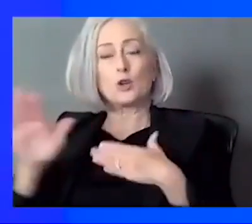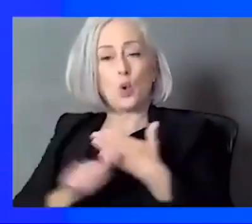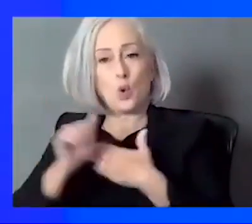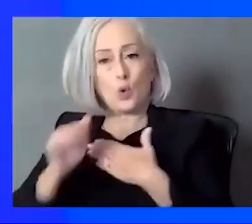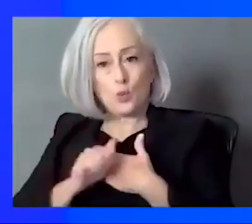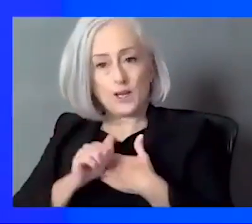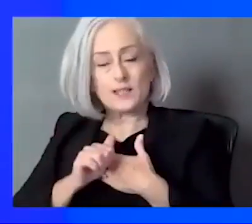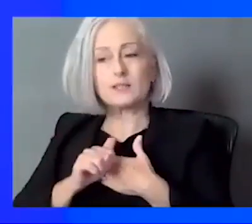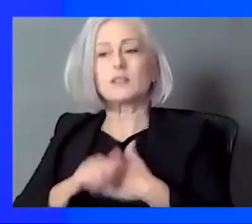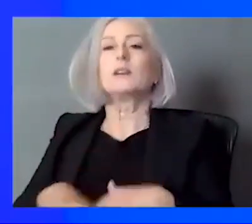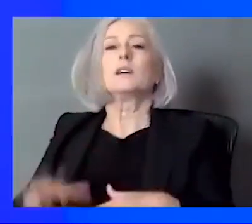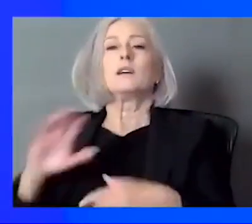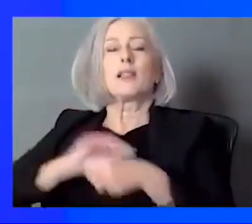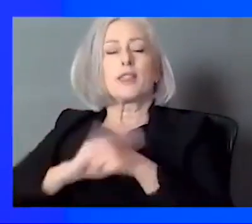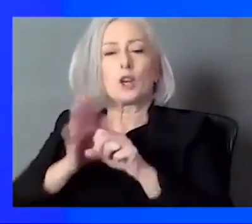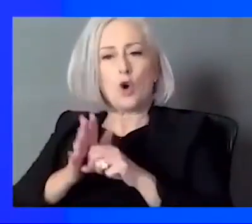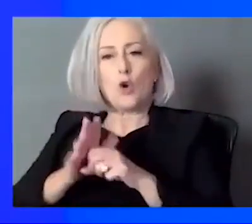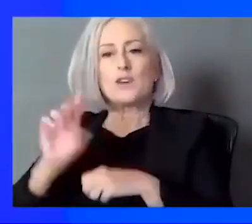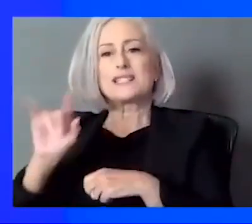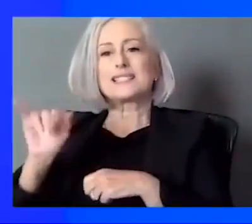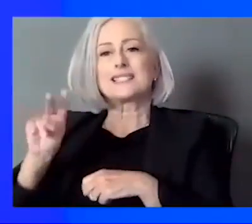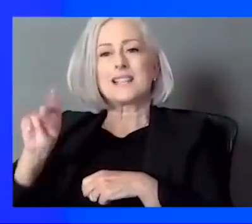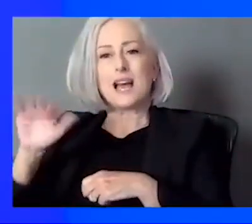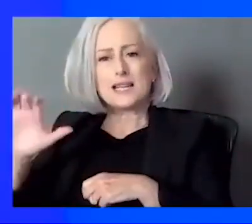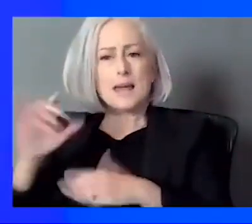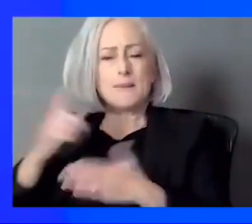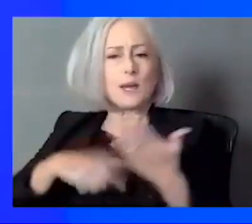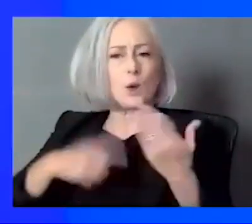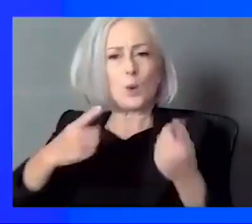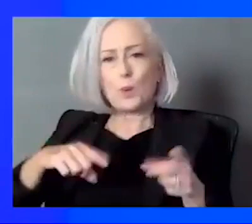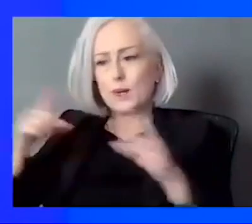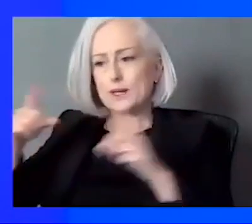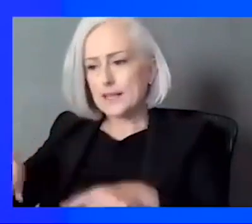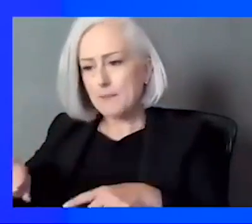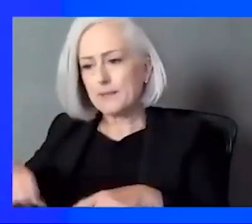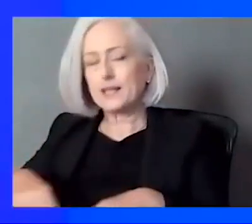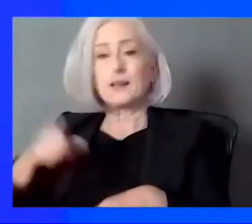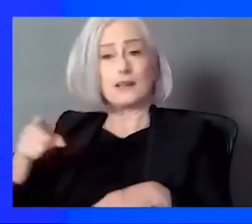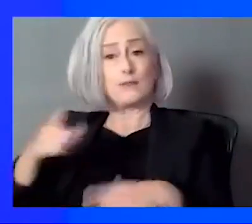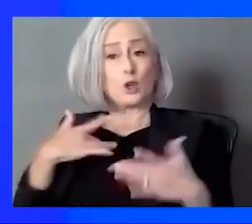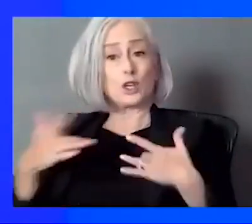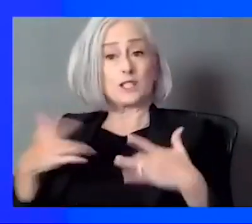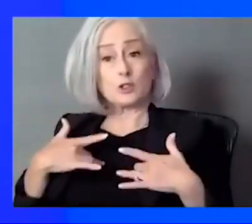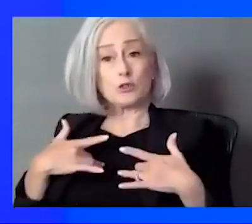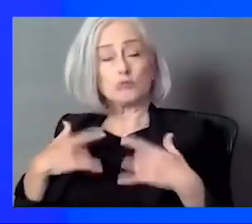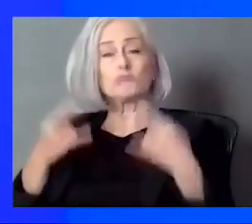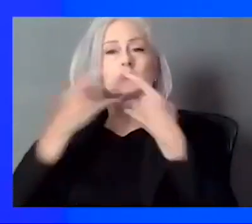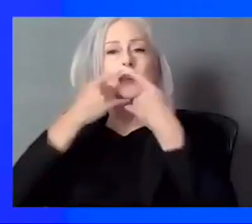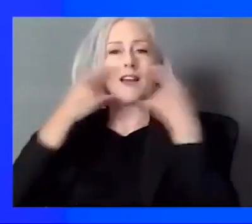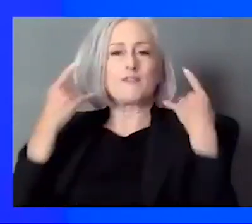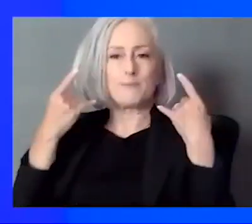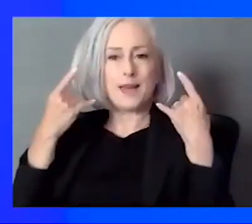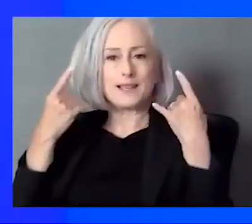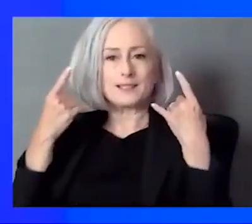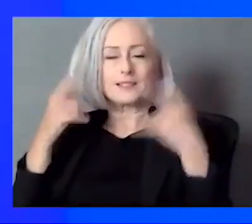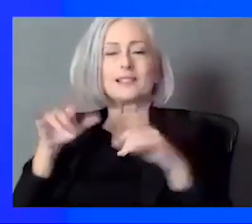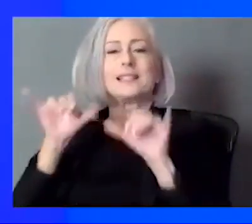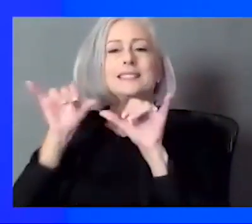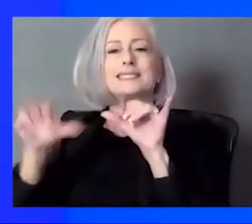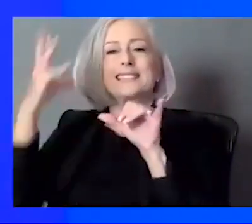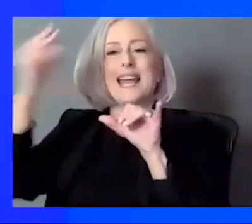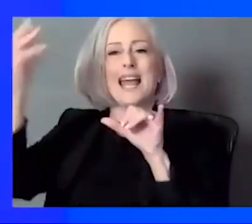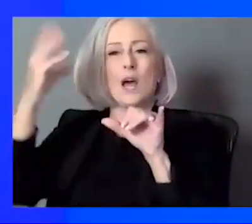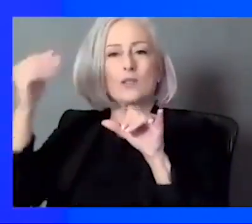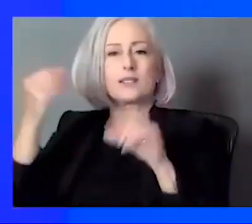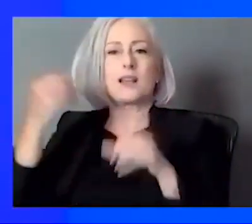And if you have those concerns, then wear the mask and be outside doing things if you want to go out to dinner or go out to eat. Distance as much as you